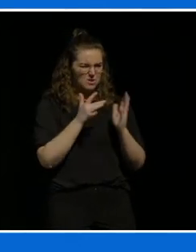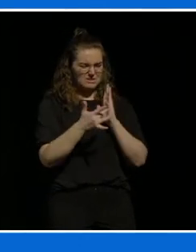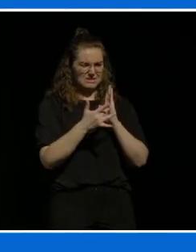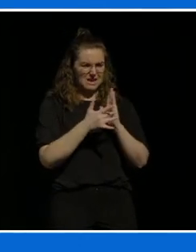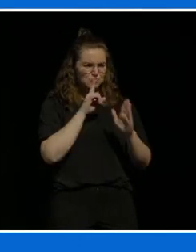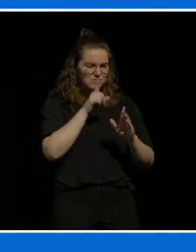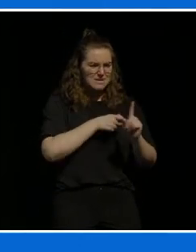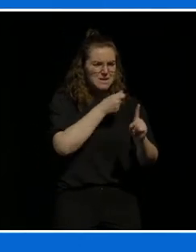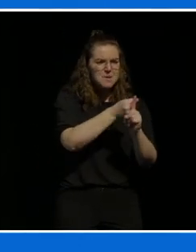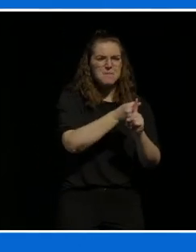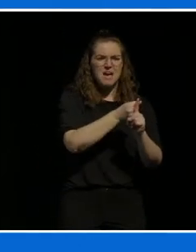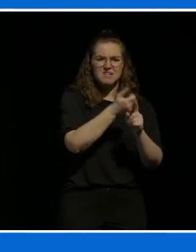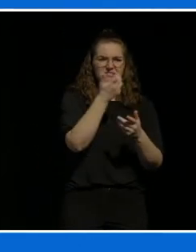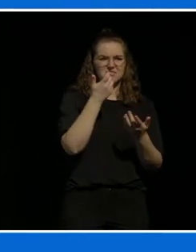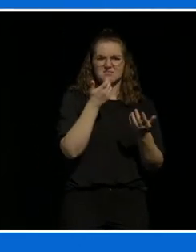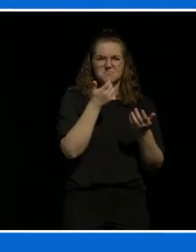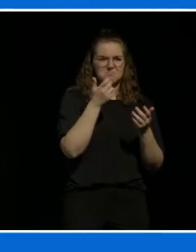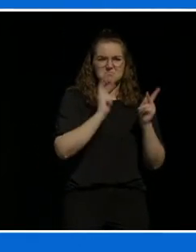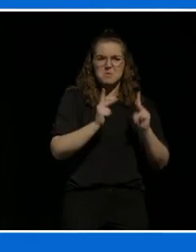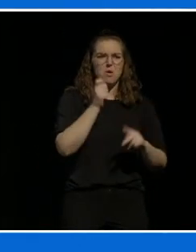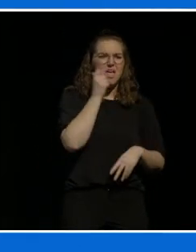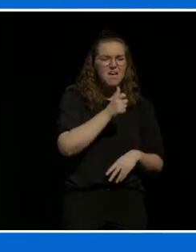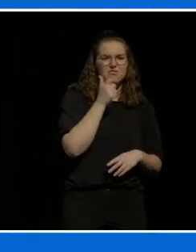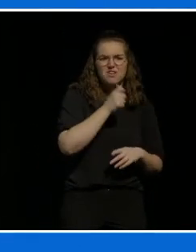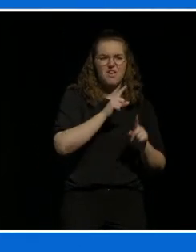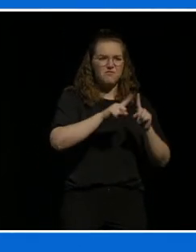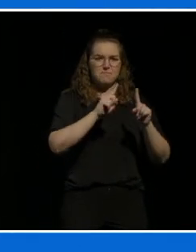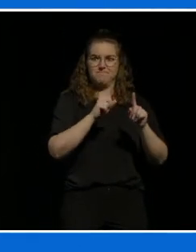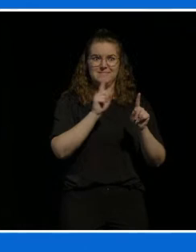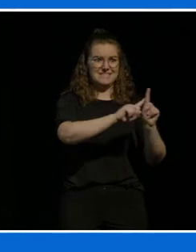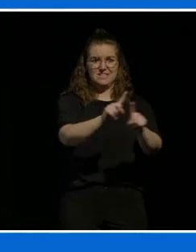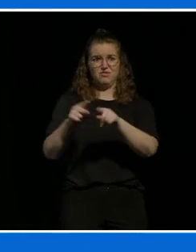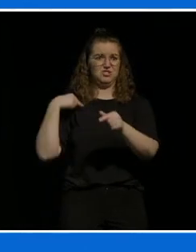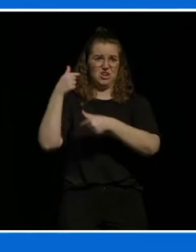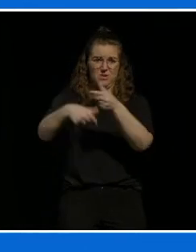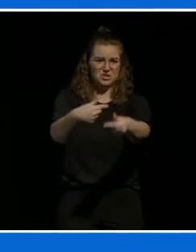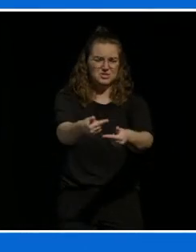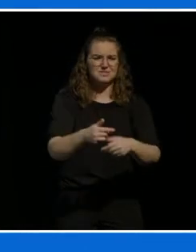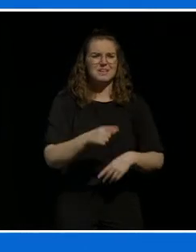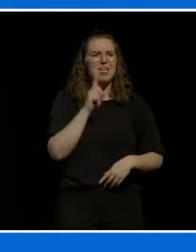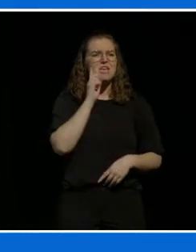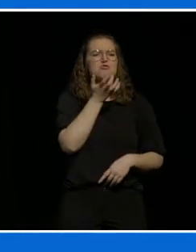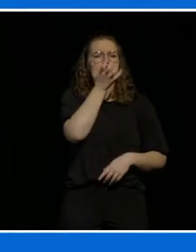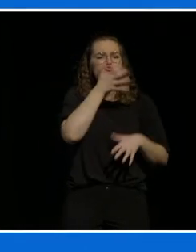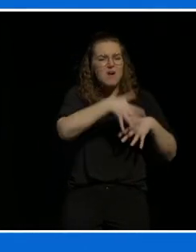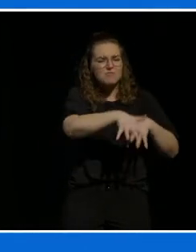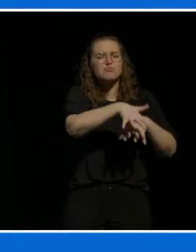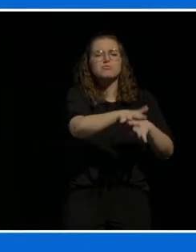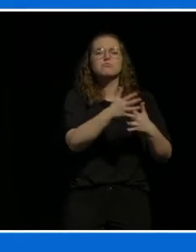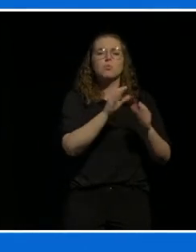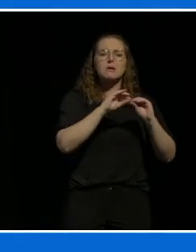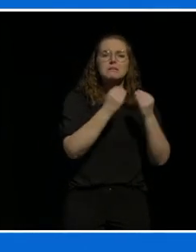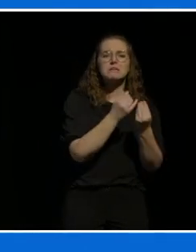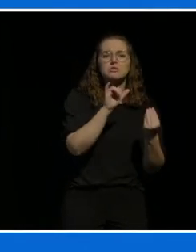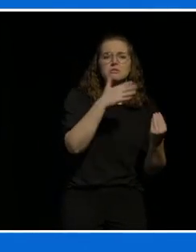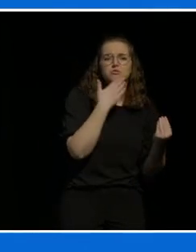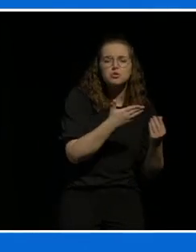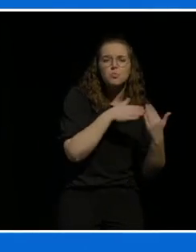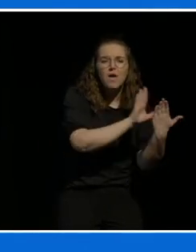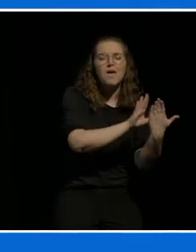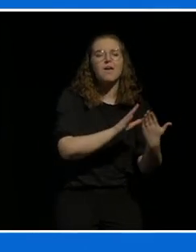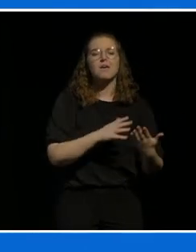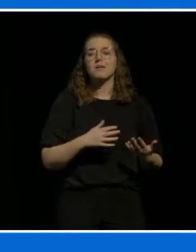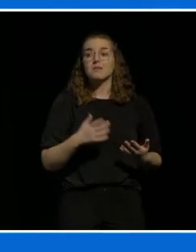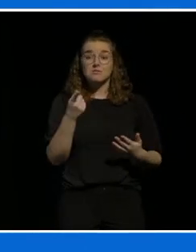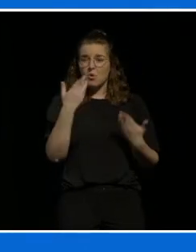lives of people that are Gen Z and different generations. So I think either grassroots organizations are great ways, getting involved in policies that already exist by going on, just